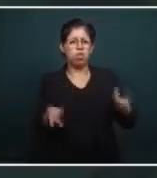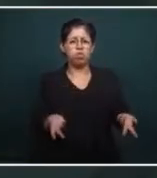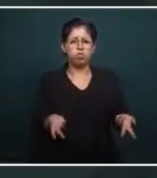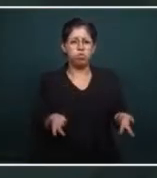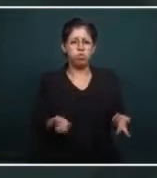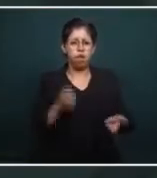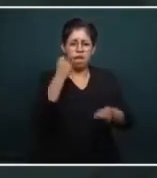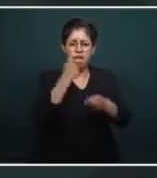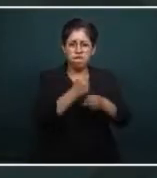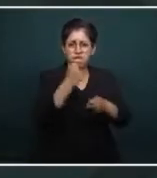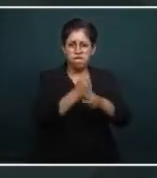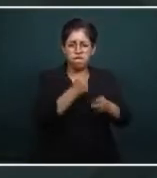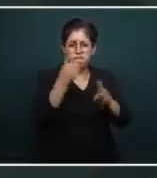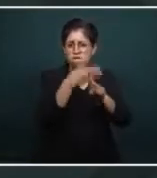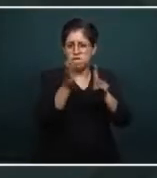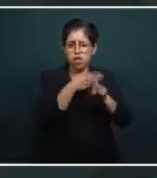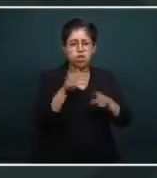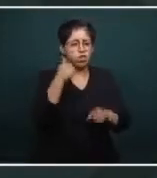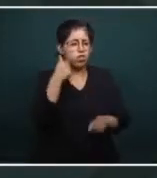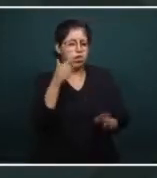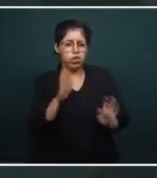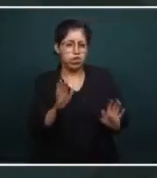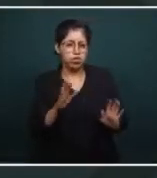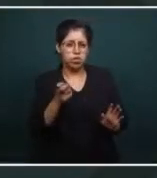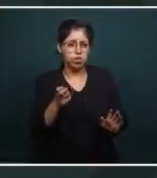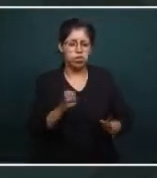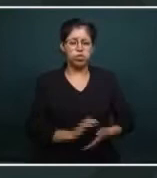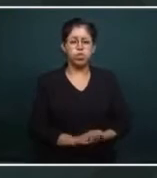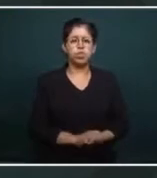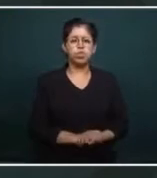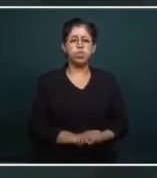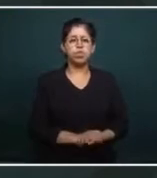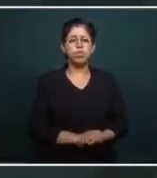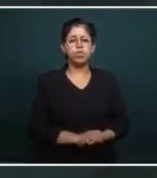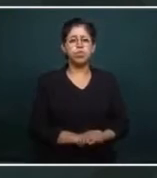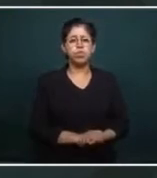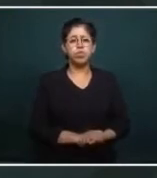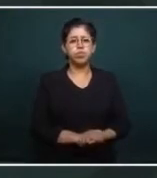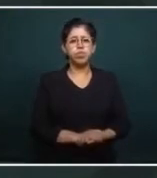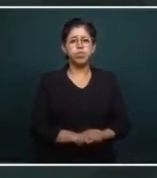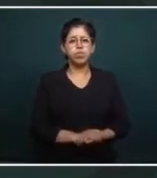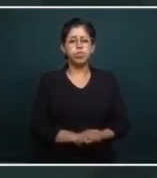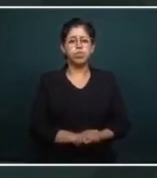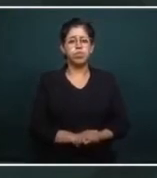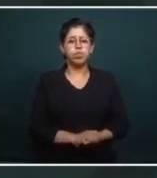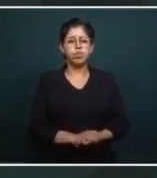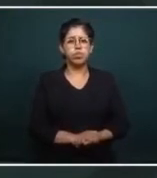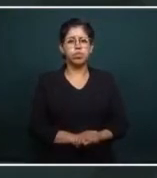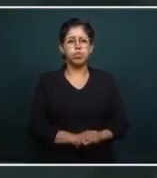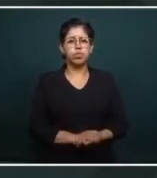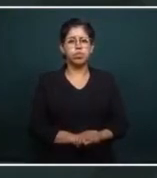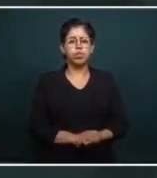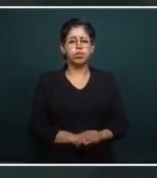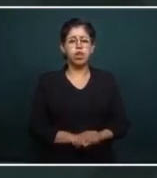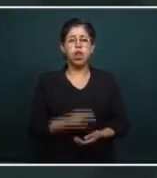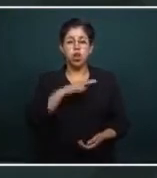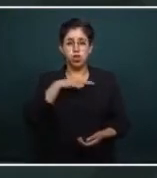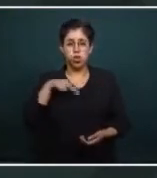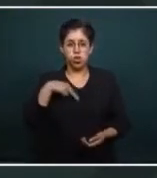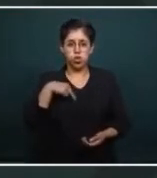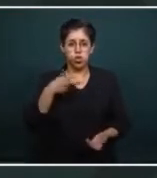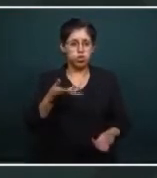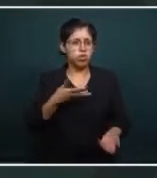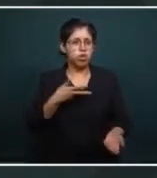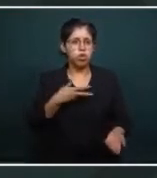medidas coercitivas para forcitive enfrentar measures to los confront problemas, any problems. que tenemos That